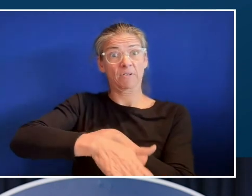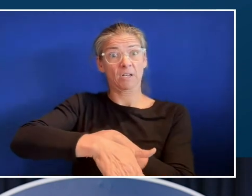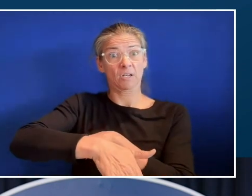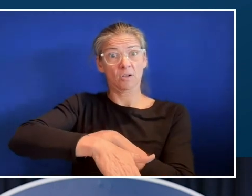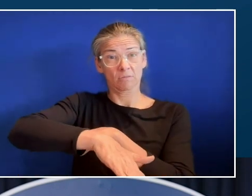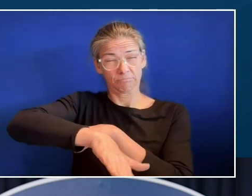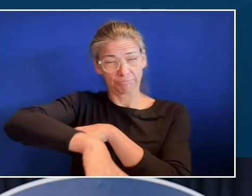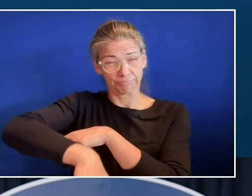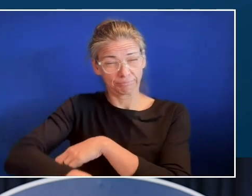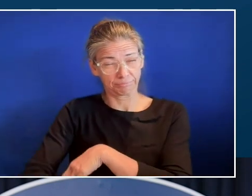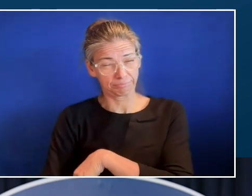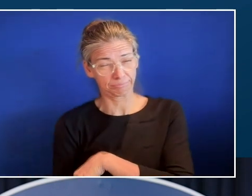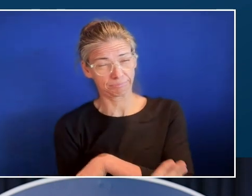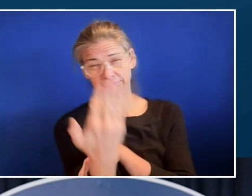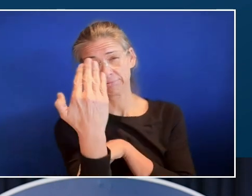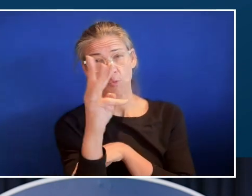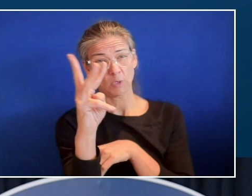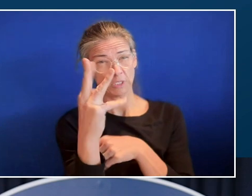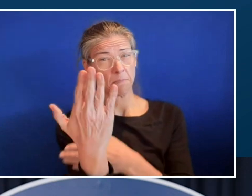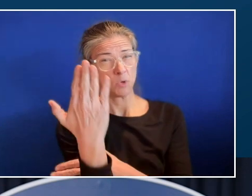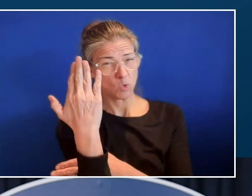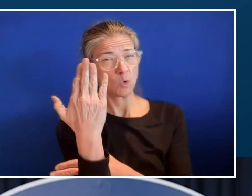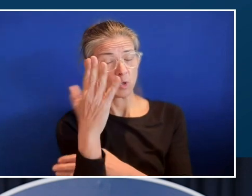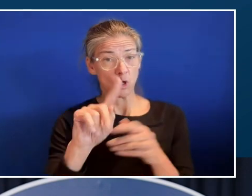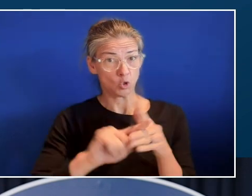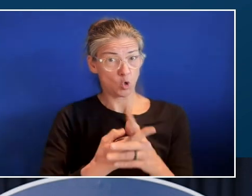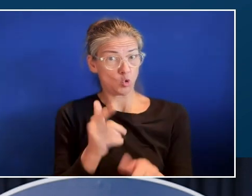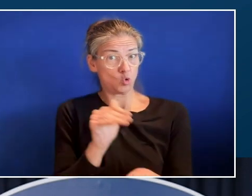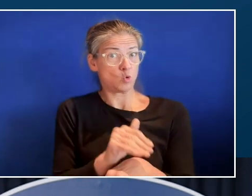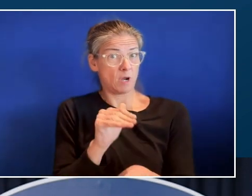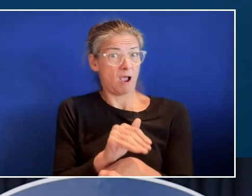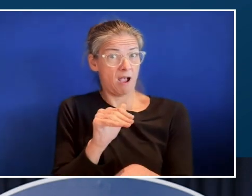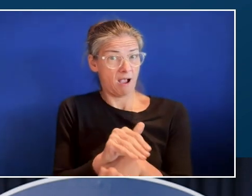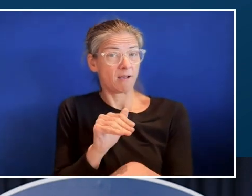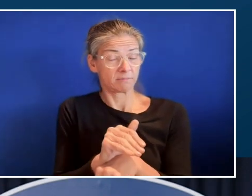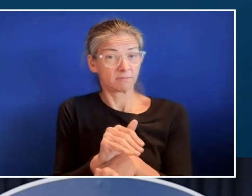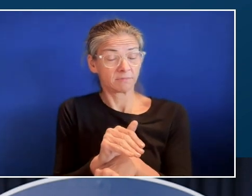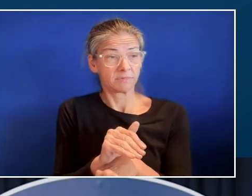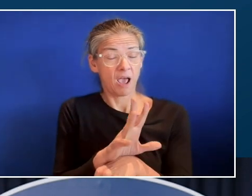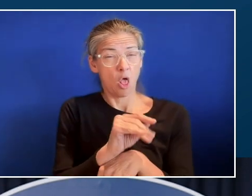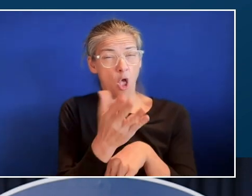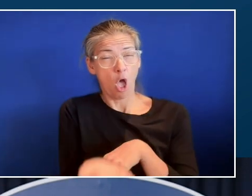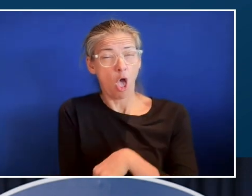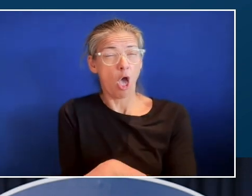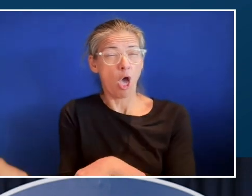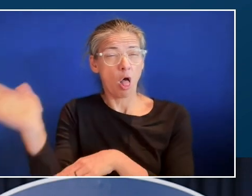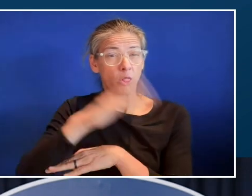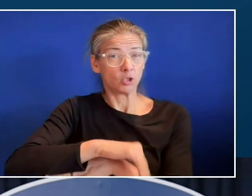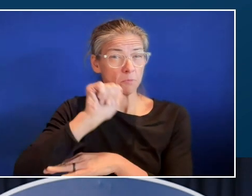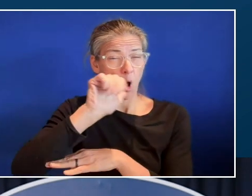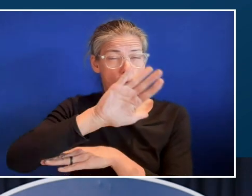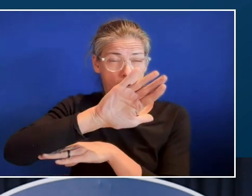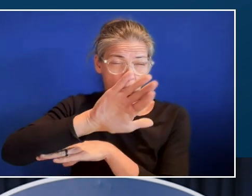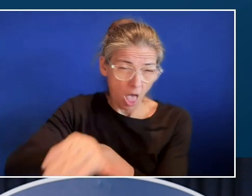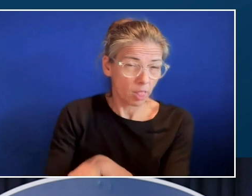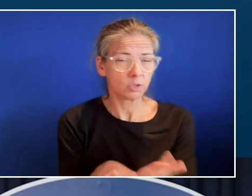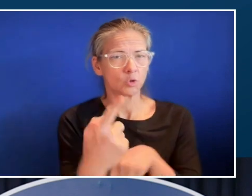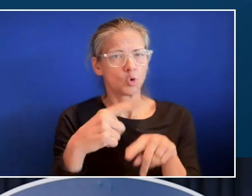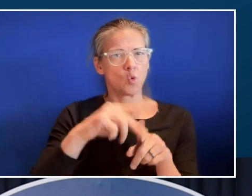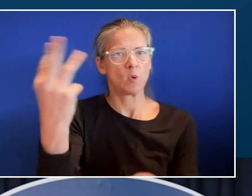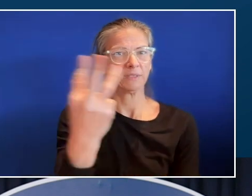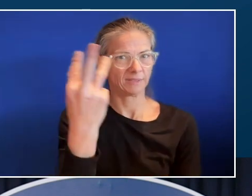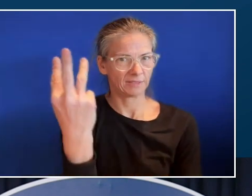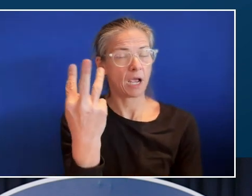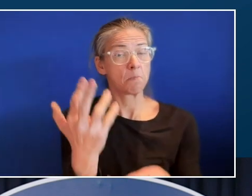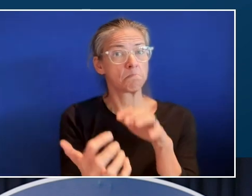this evening through early Wednesday morning. So starting tonight through all of tomorrow, with the vast